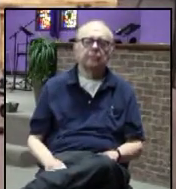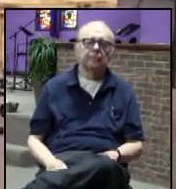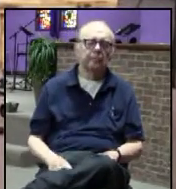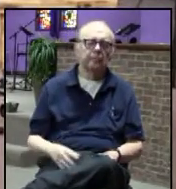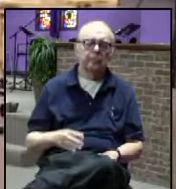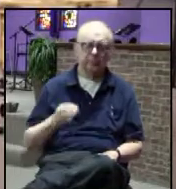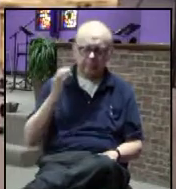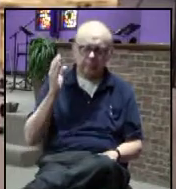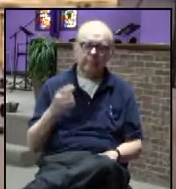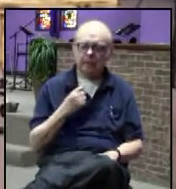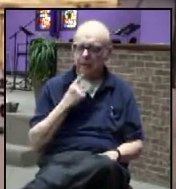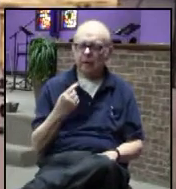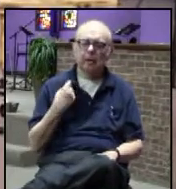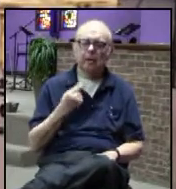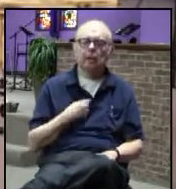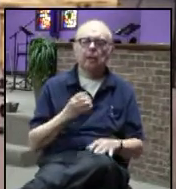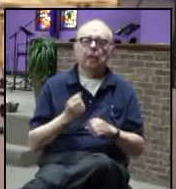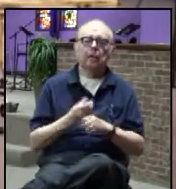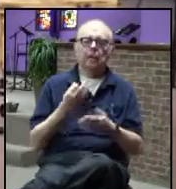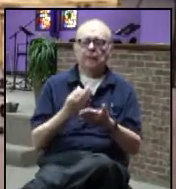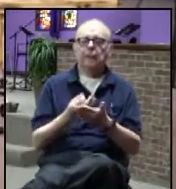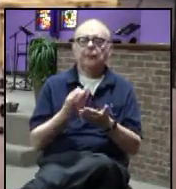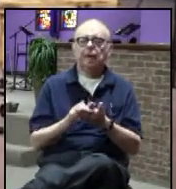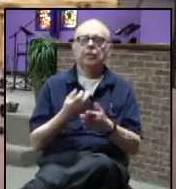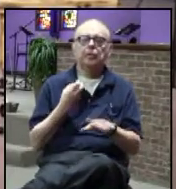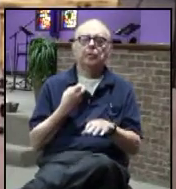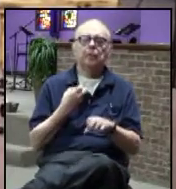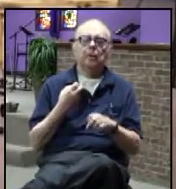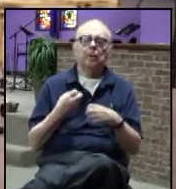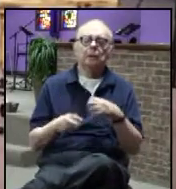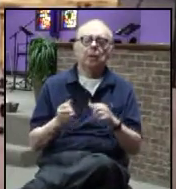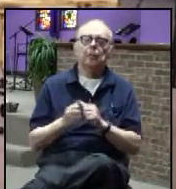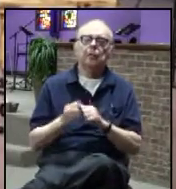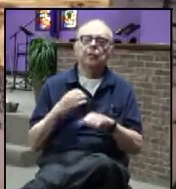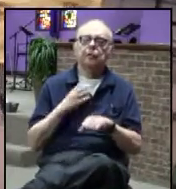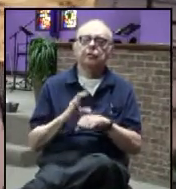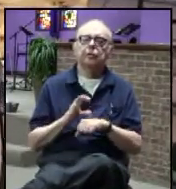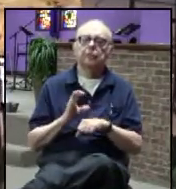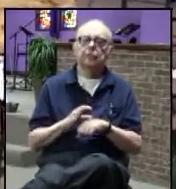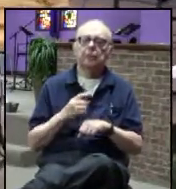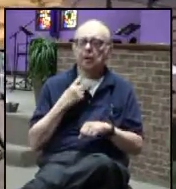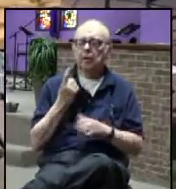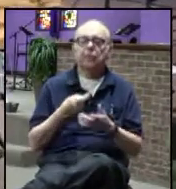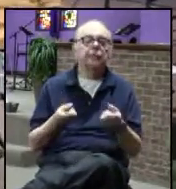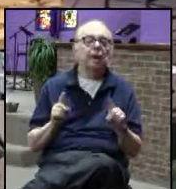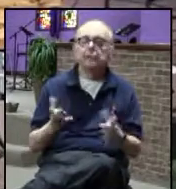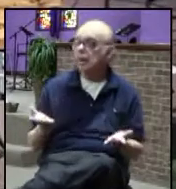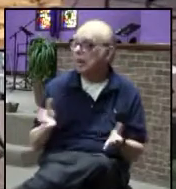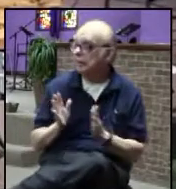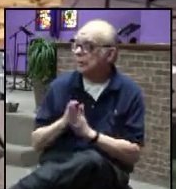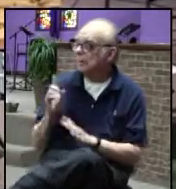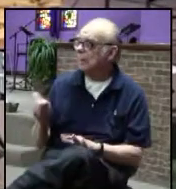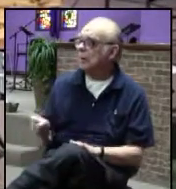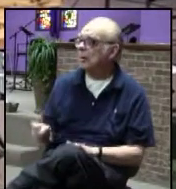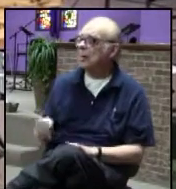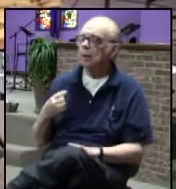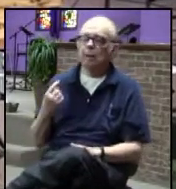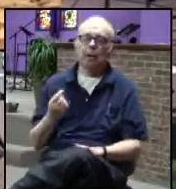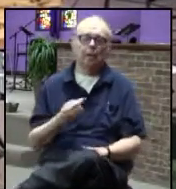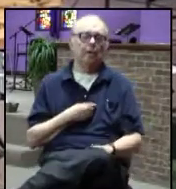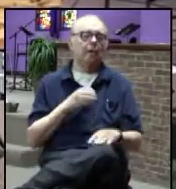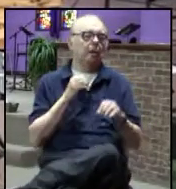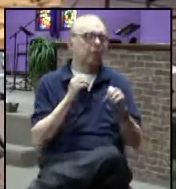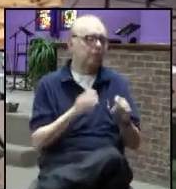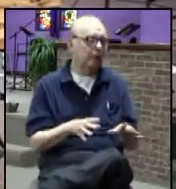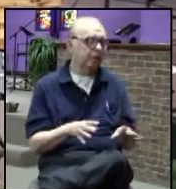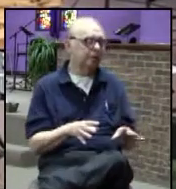and he was saying, we've got a financial issue in our church. And I said, what's going on? He says, we've